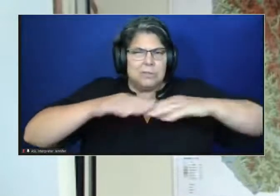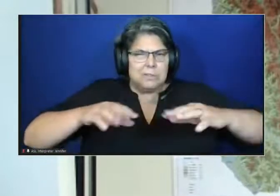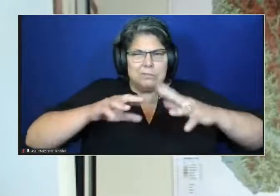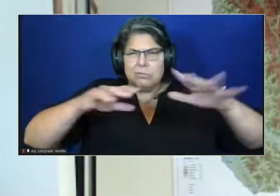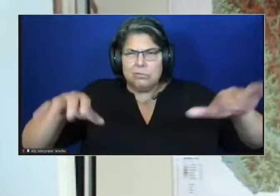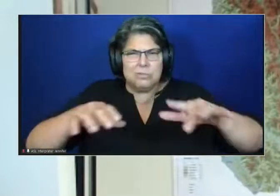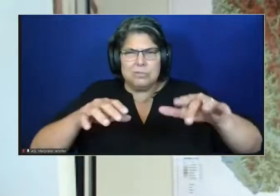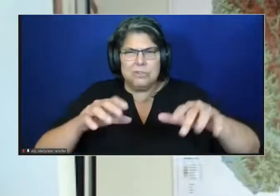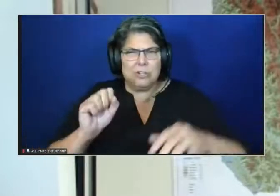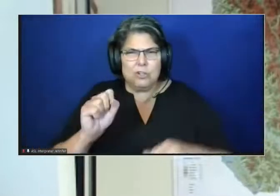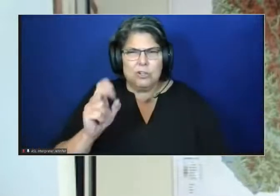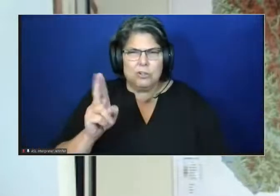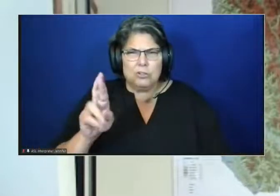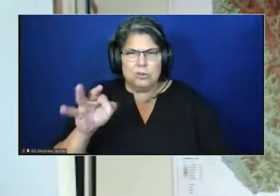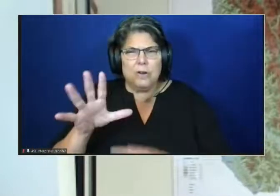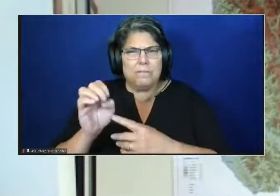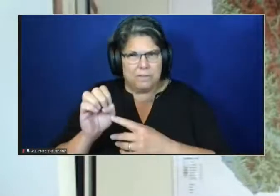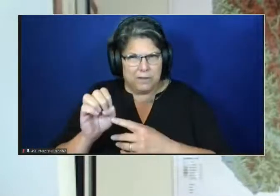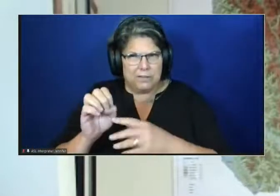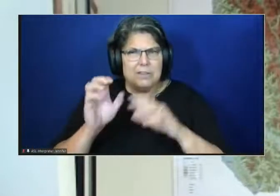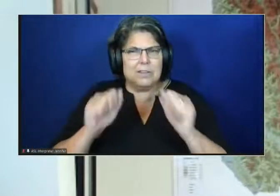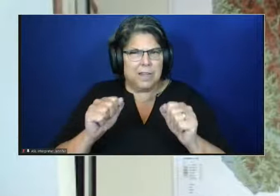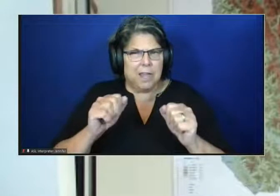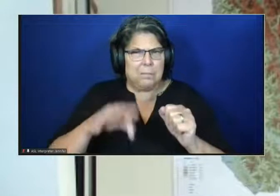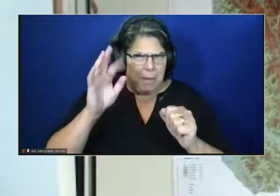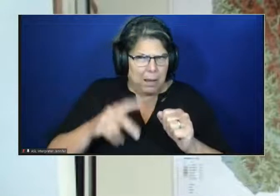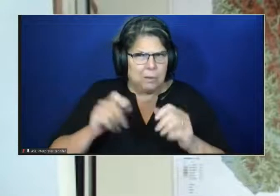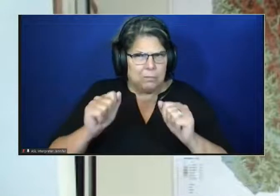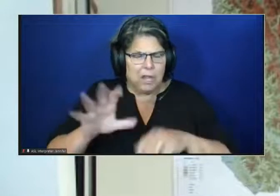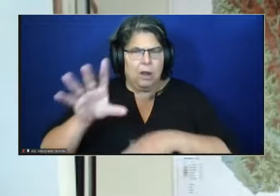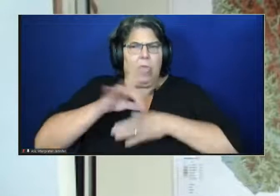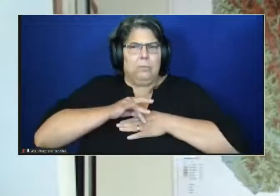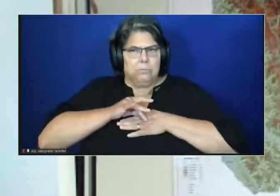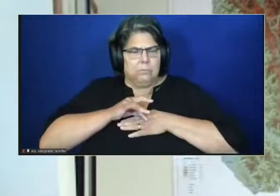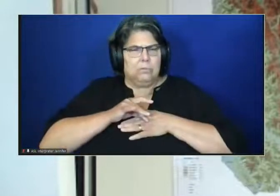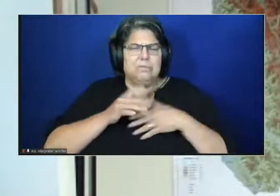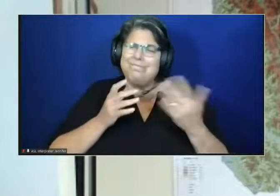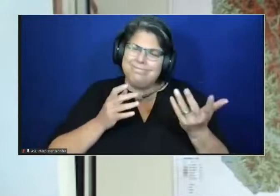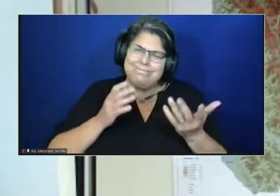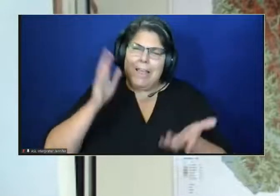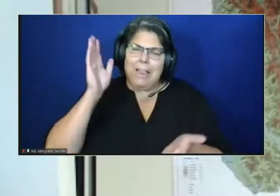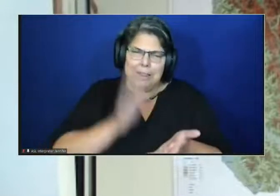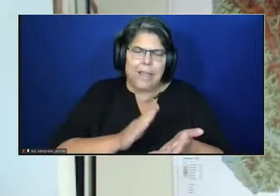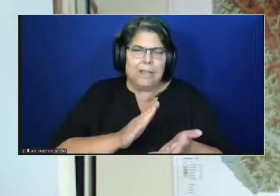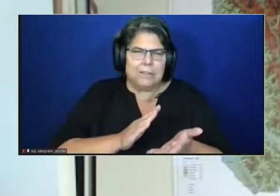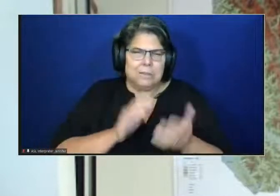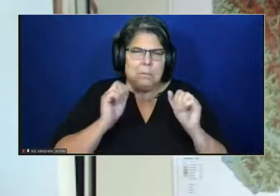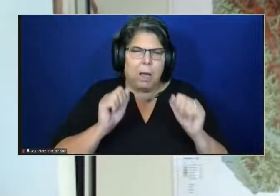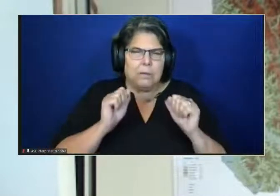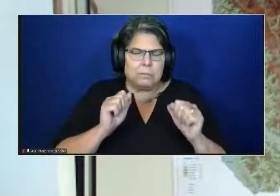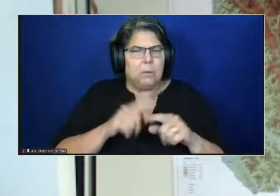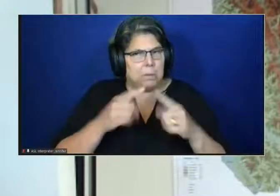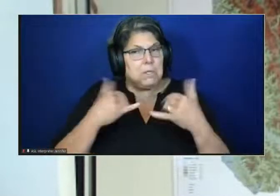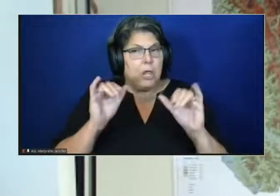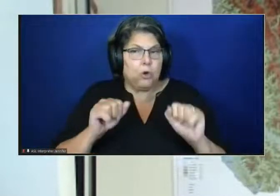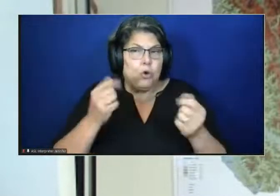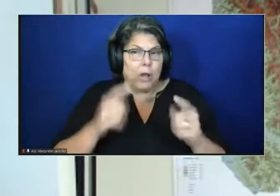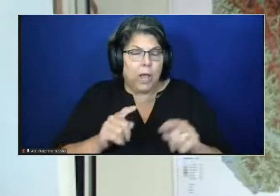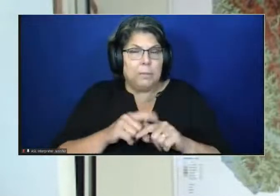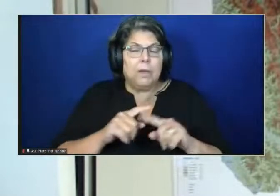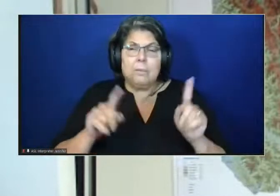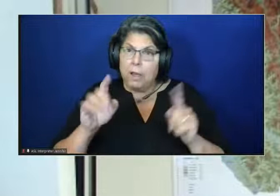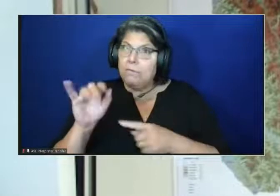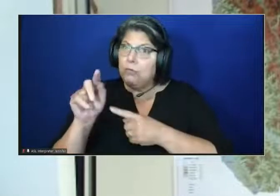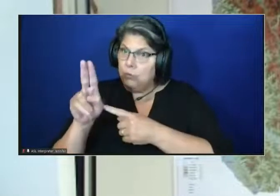was less true. It still is potential, but where it's very true is influenza and many of the